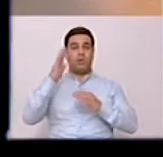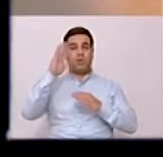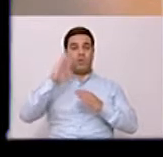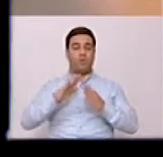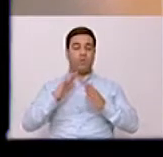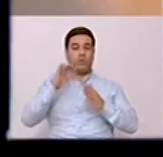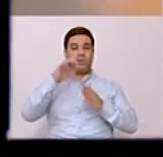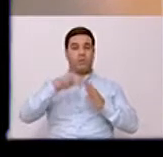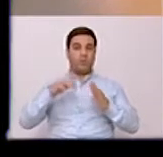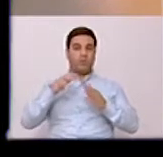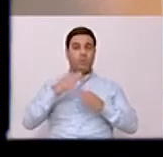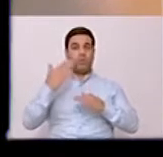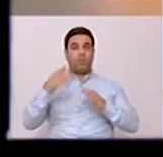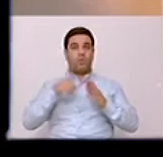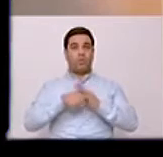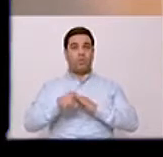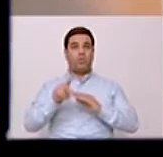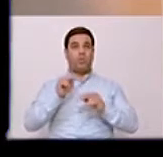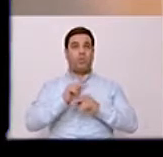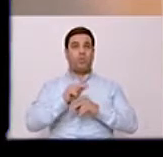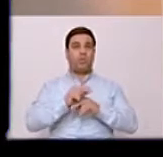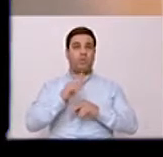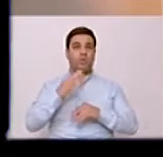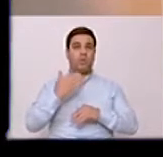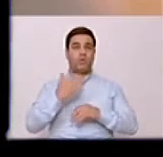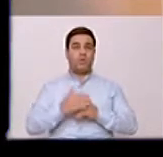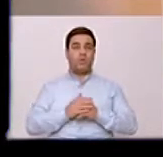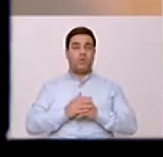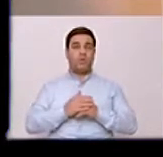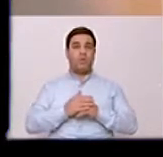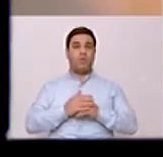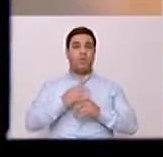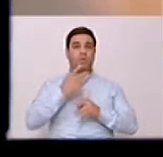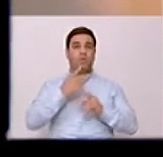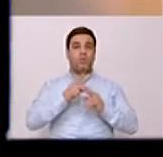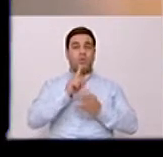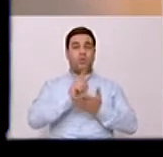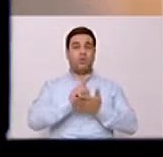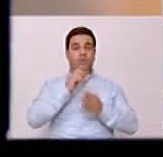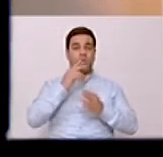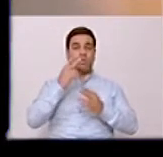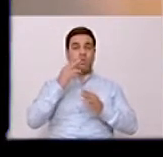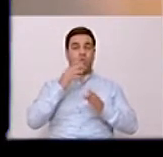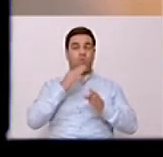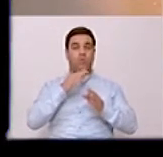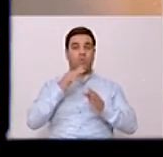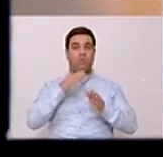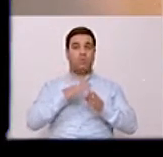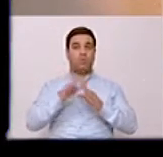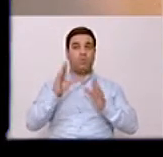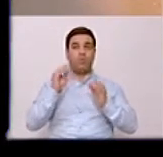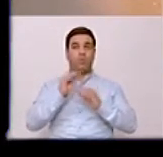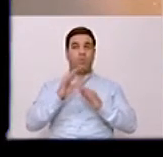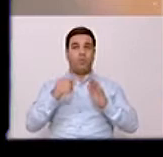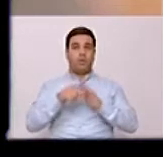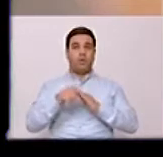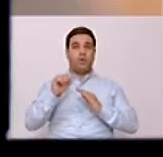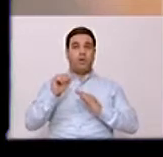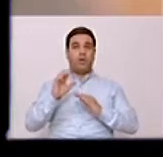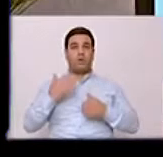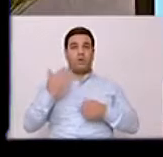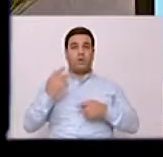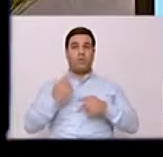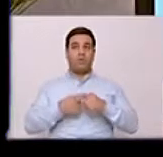kovlab, uni qochishga undaydi. Uning shartiga ko'nmagan Abulfayzxon, to'g'rirog'i ulgura olmagan